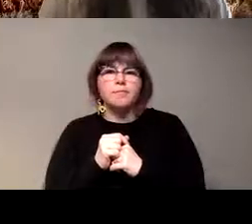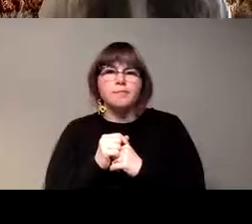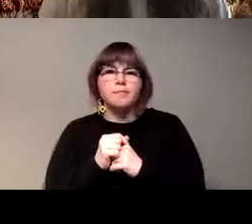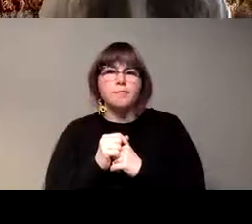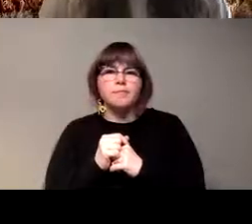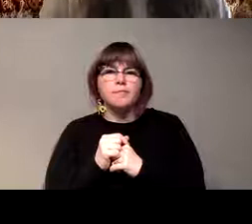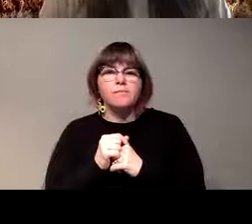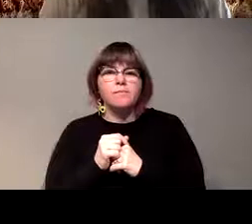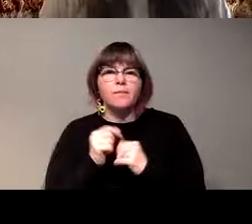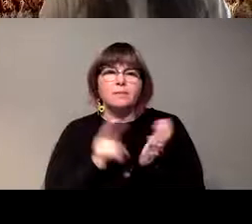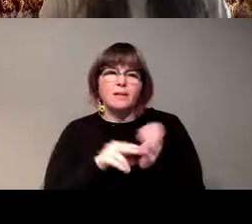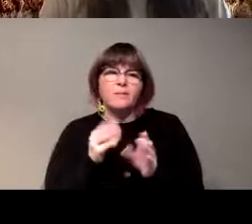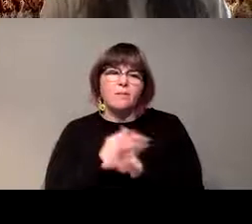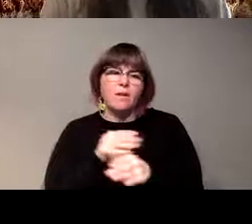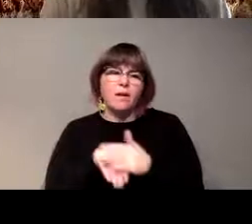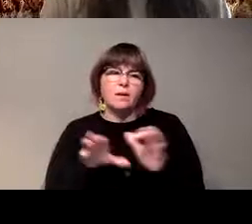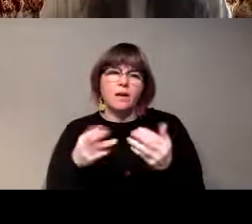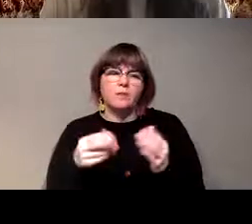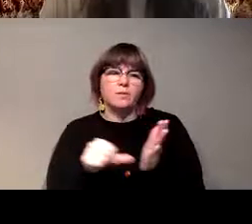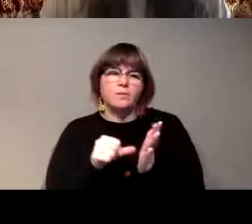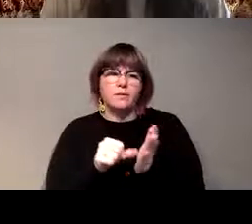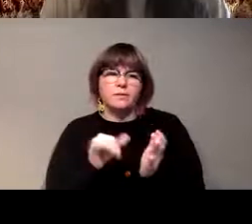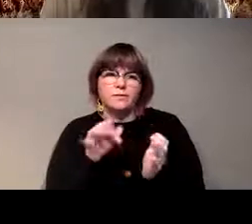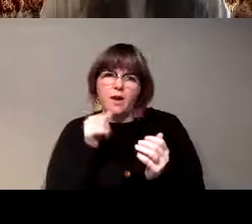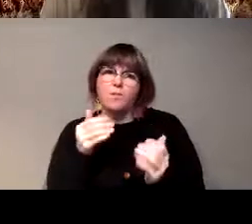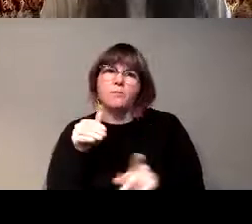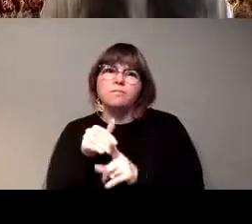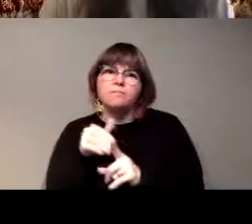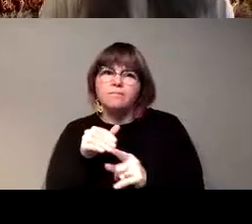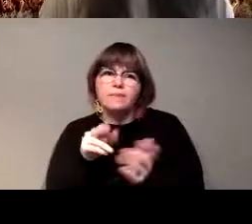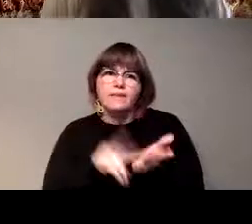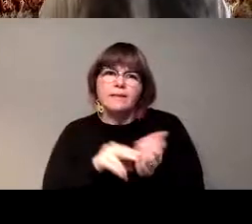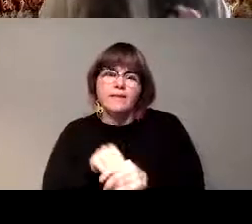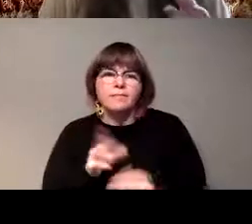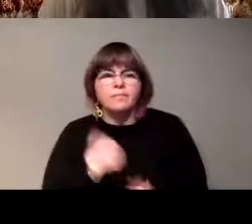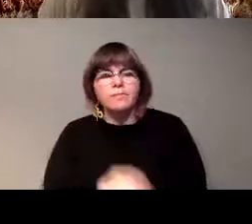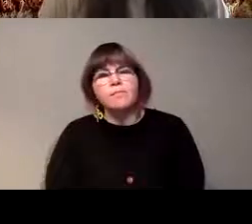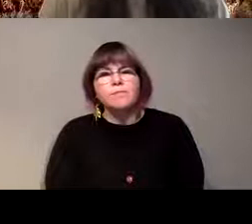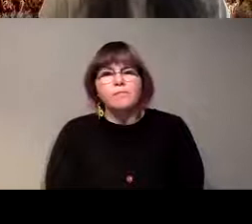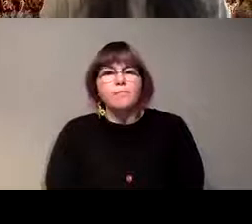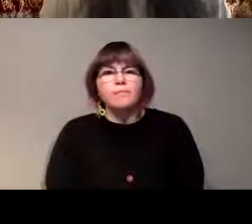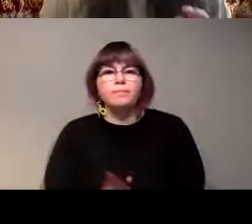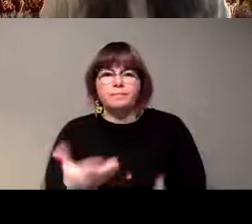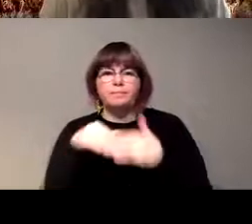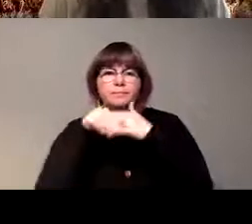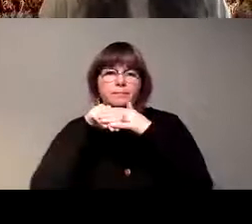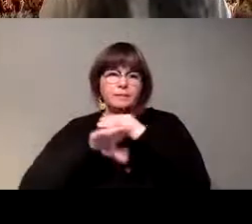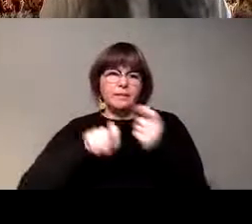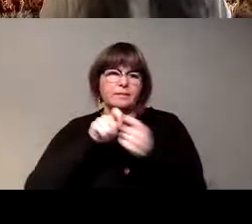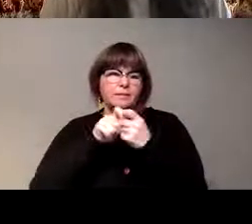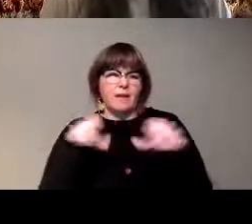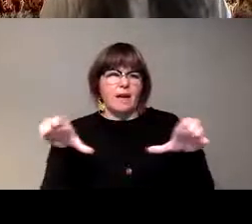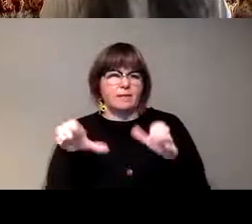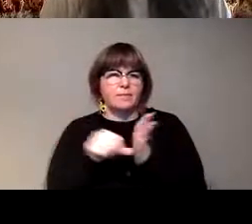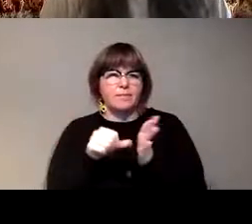you access the Classrooms page. Otherwise, it will tell you to sign in and it won't take you here. So once you get into the specific activity